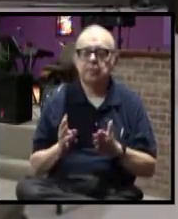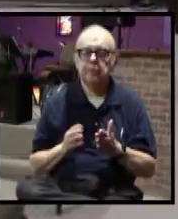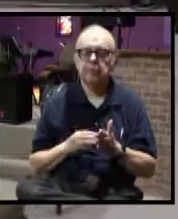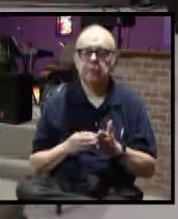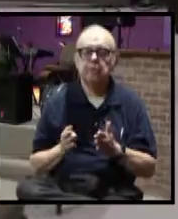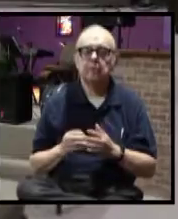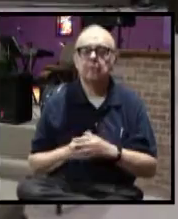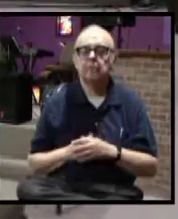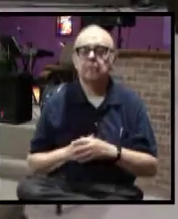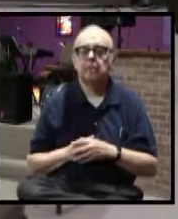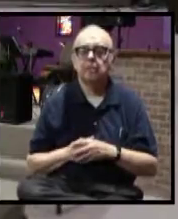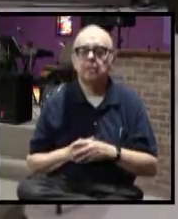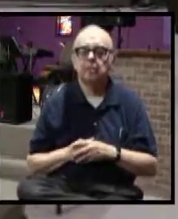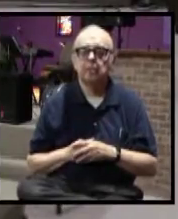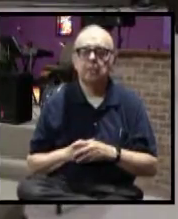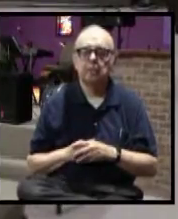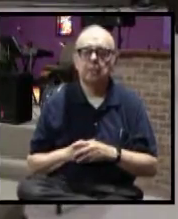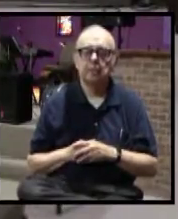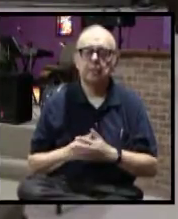Good music?